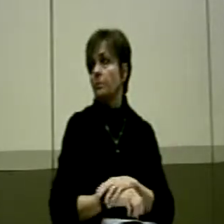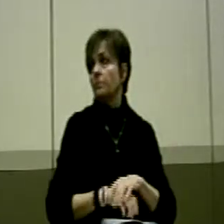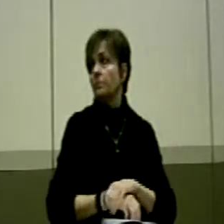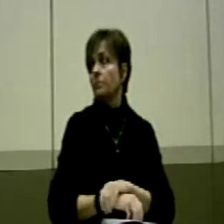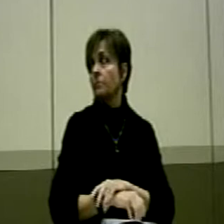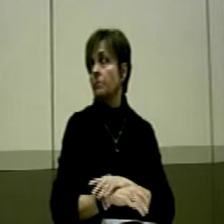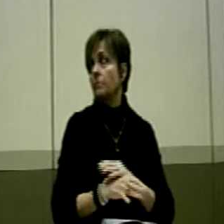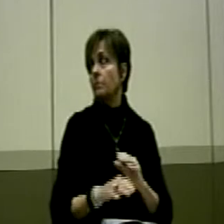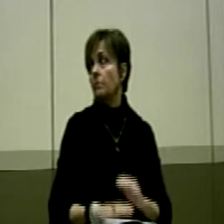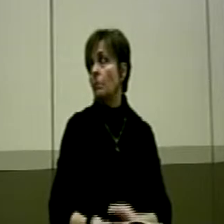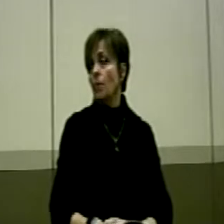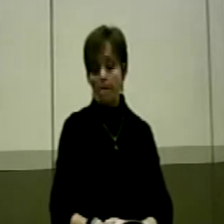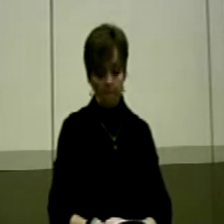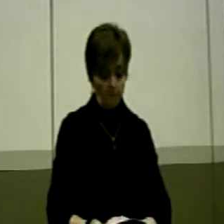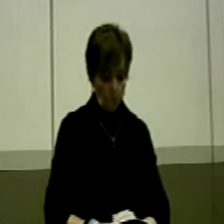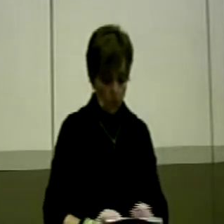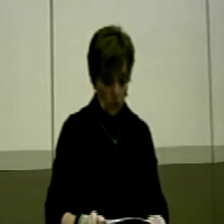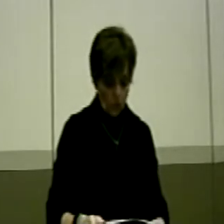Now next.